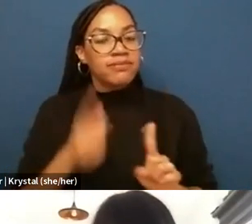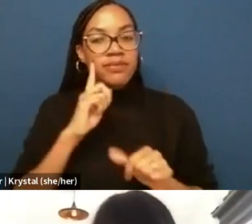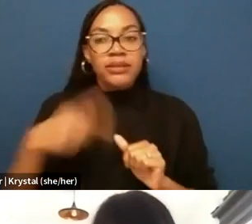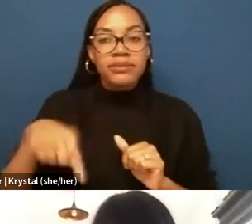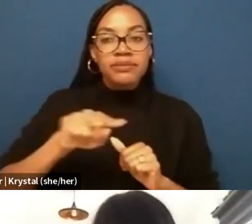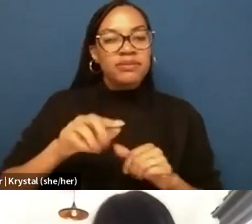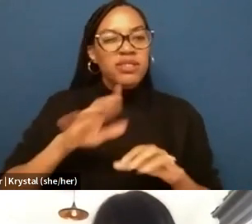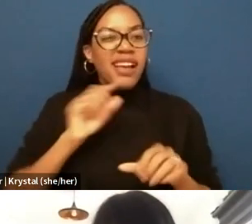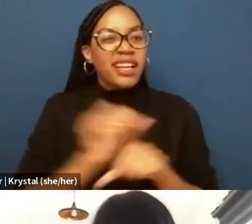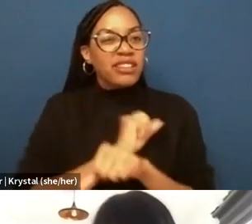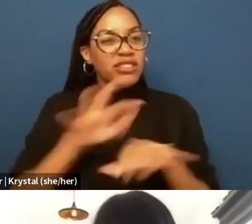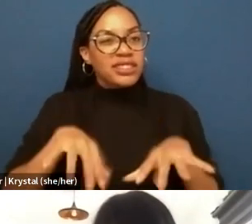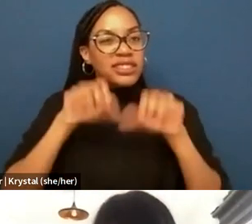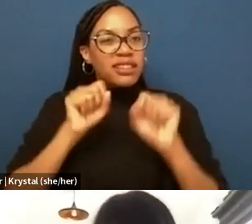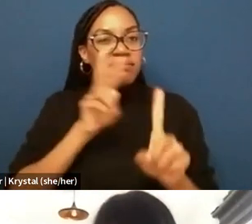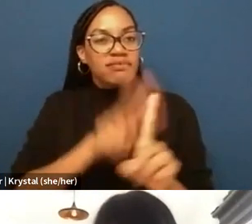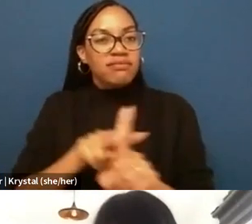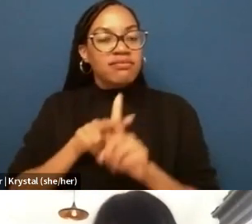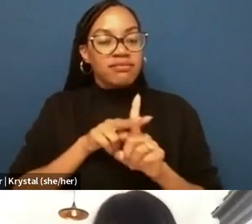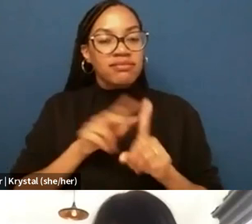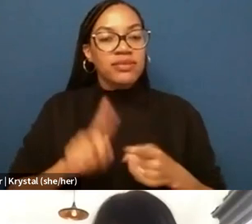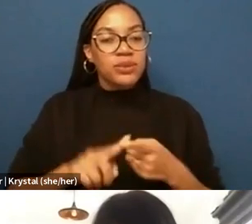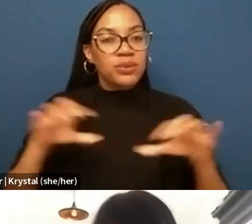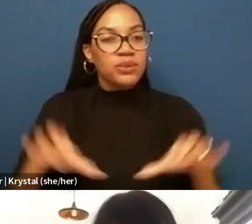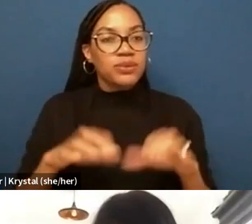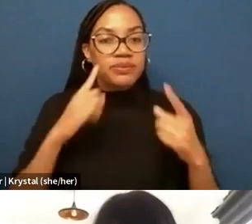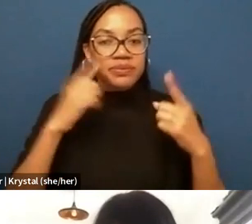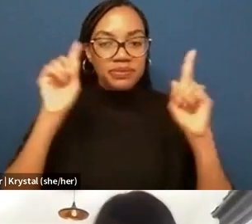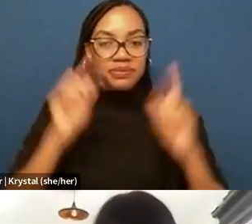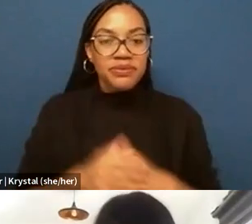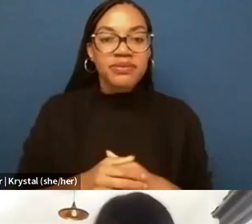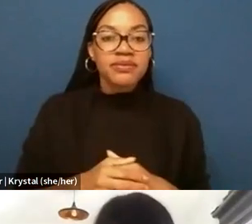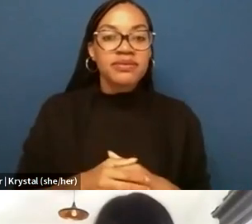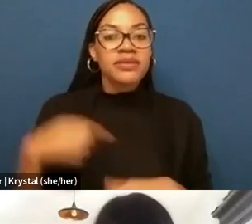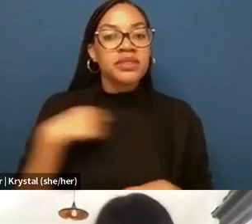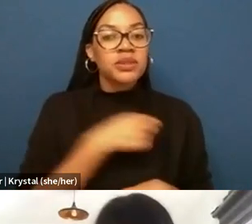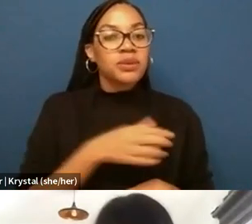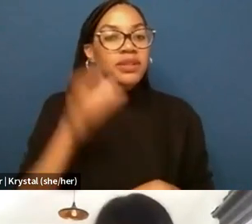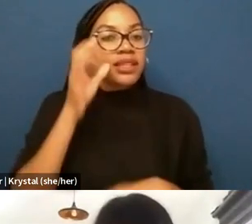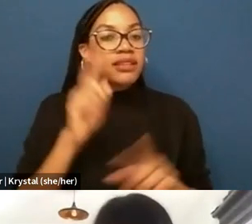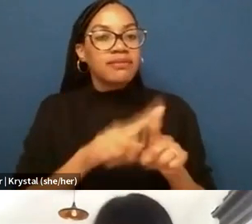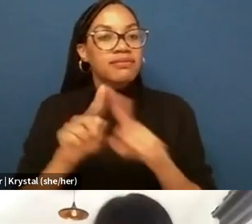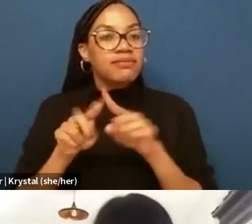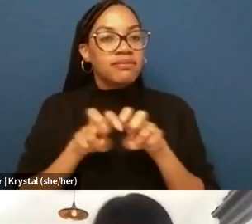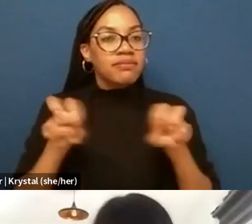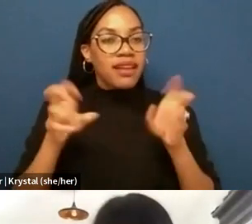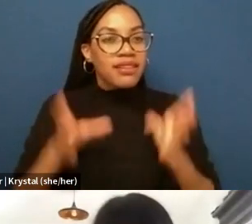hear from a number of brilliant speakers who are going to discuss their work and how it is connected to decarcerating